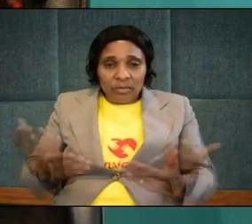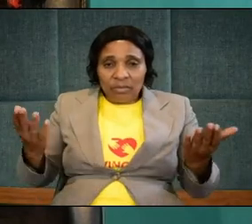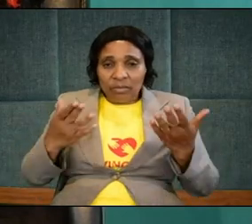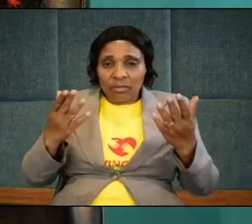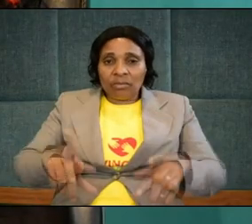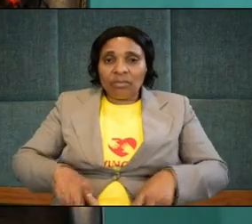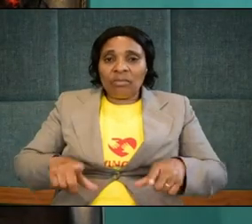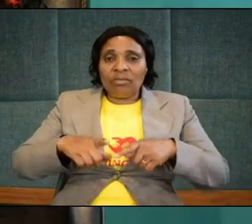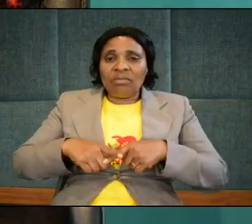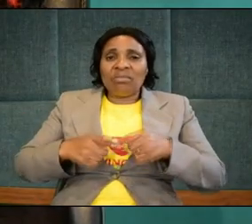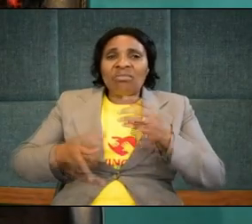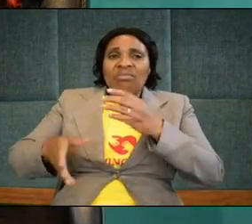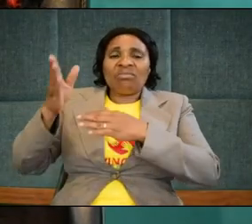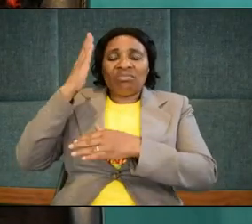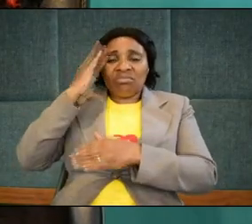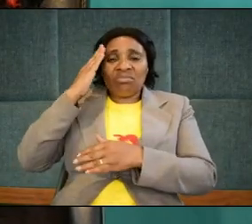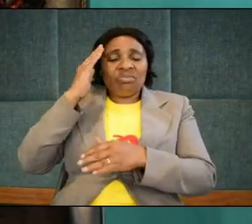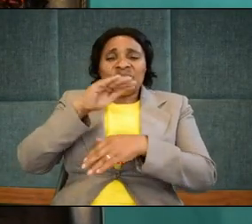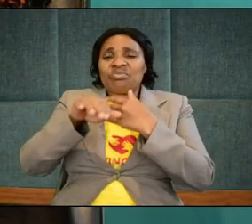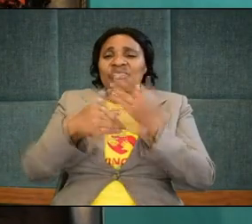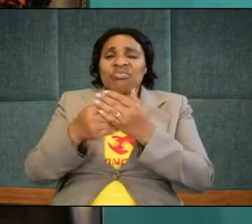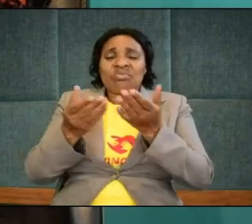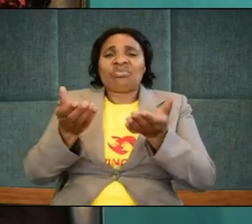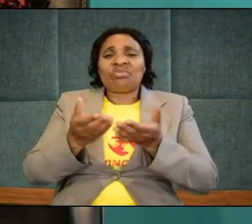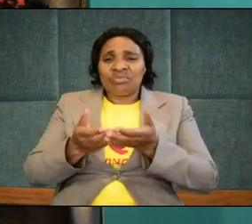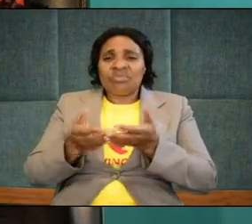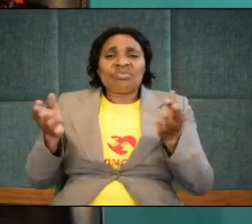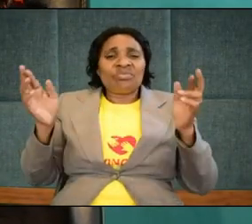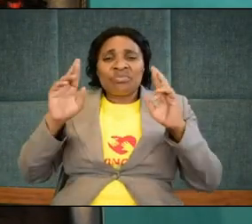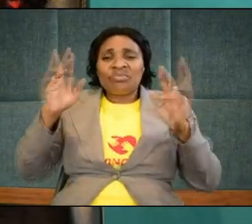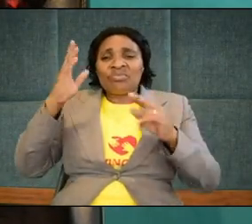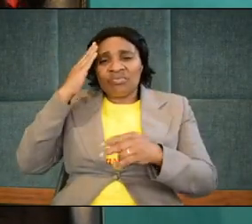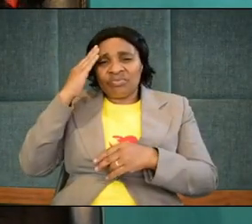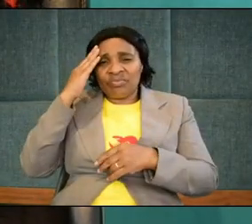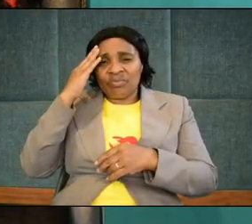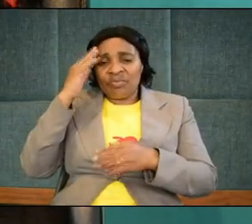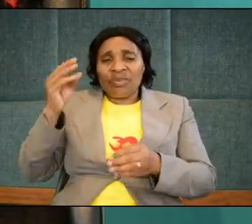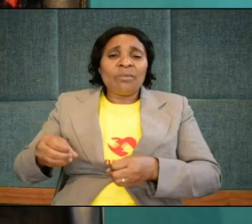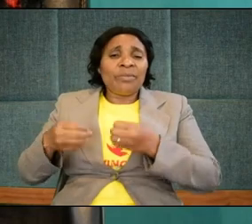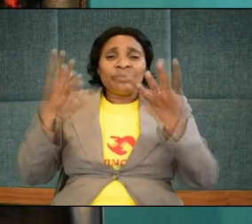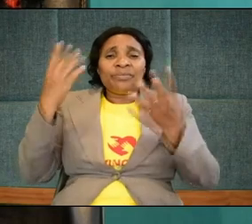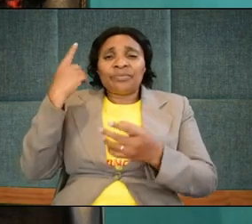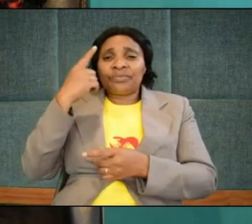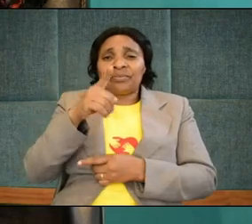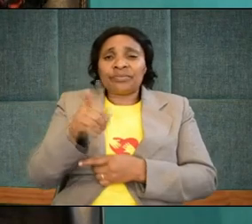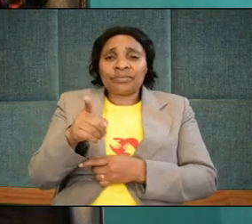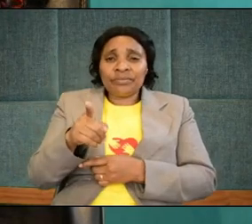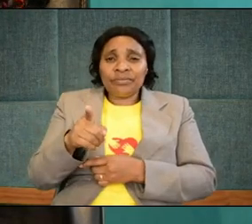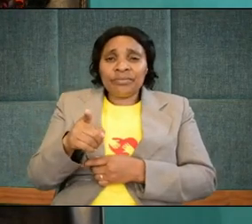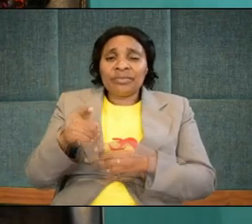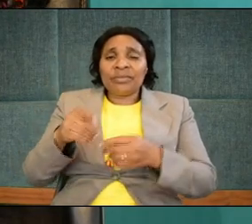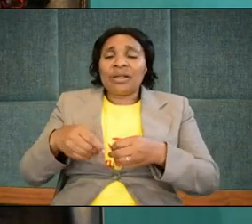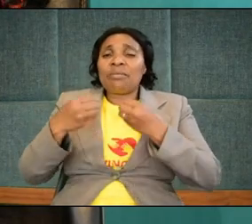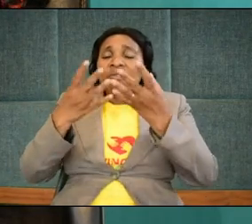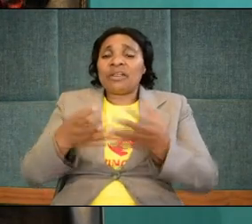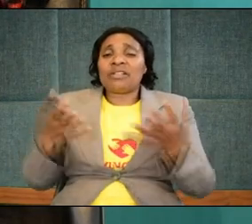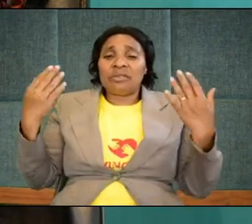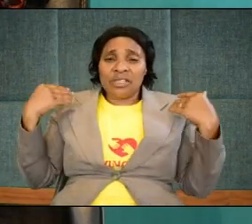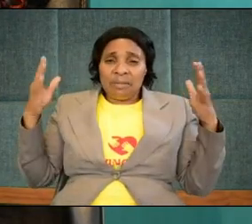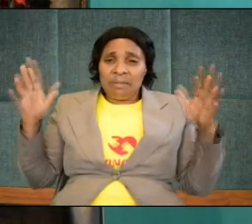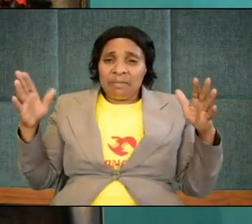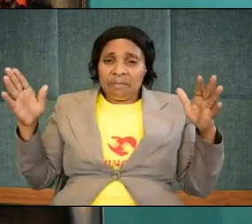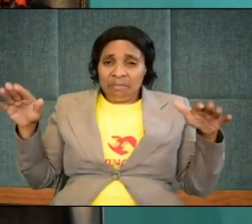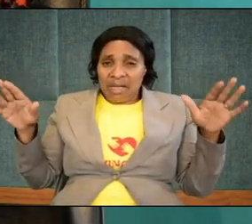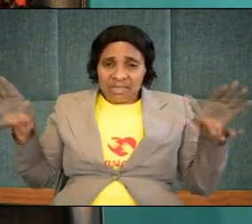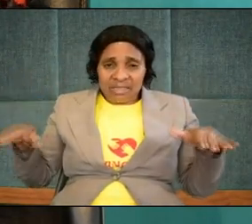live. God knows you need these. And he already knows. And of course, he's going to provide them for you. He provides for the birds, even though they don't